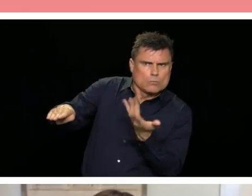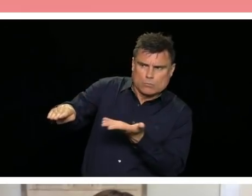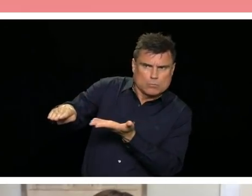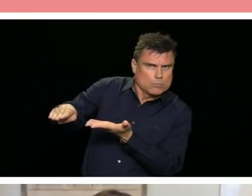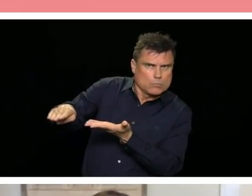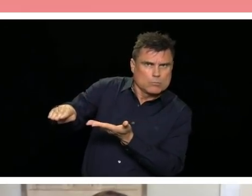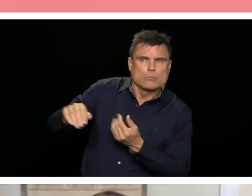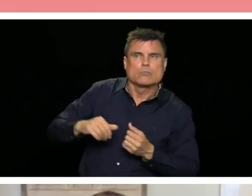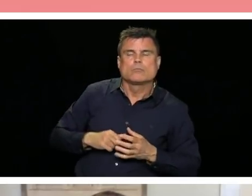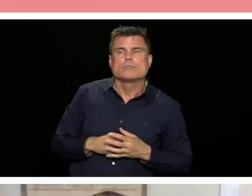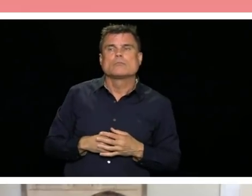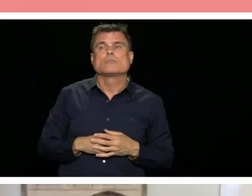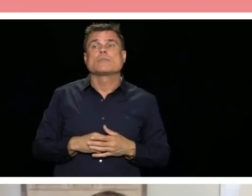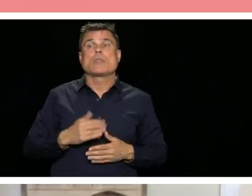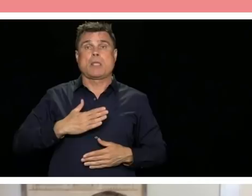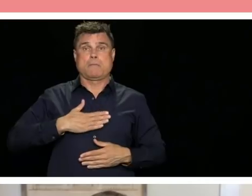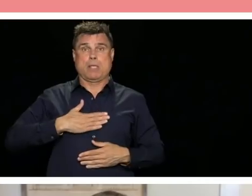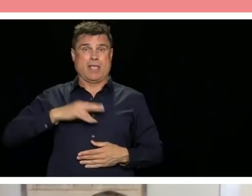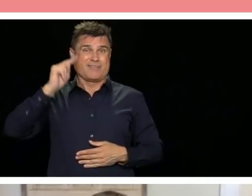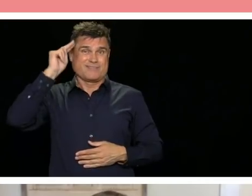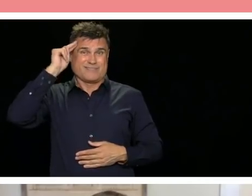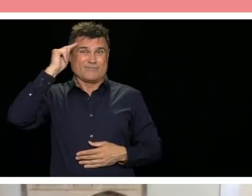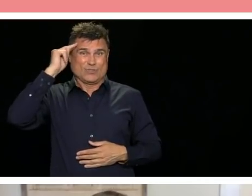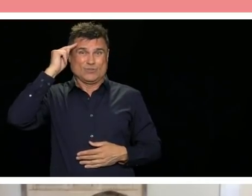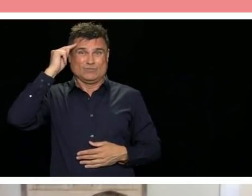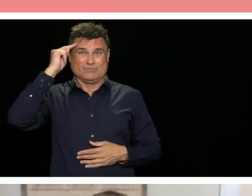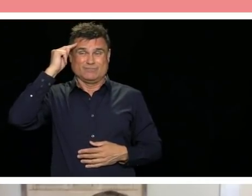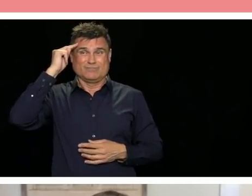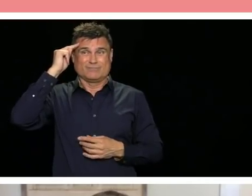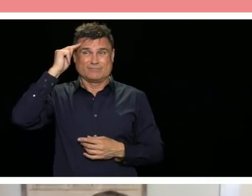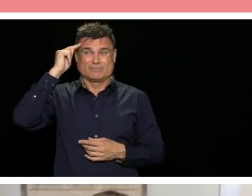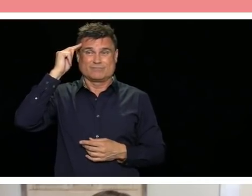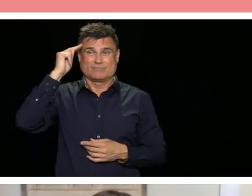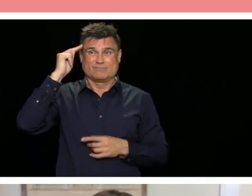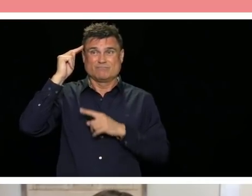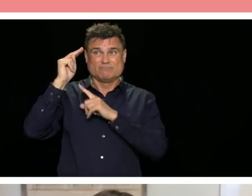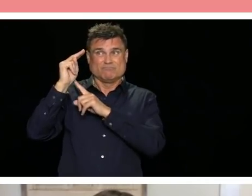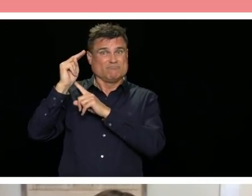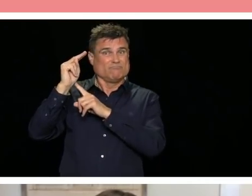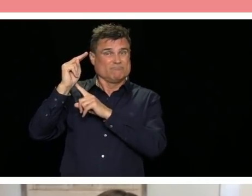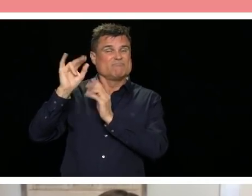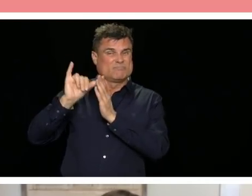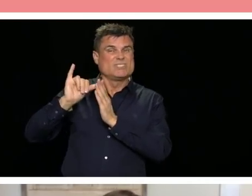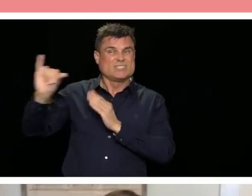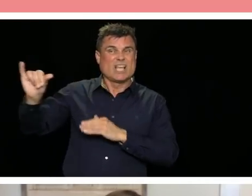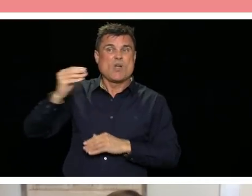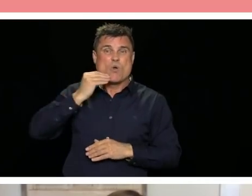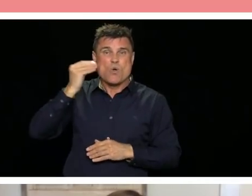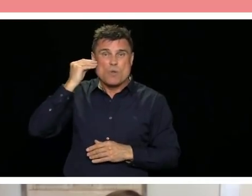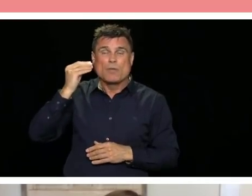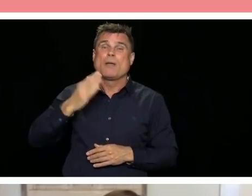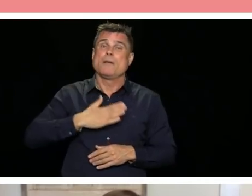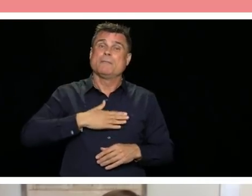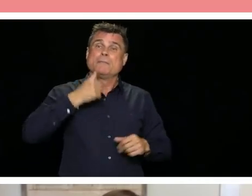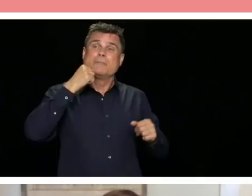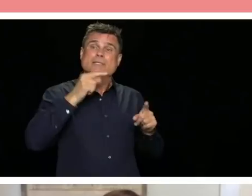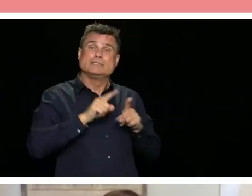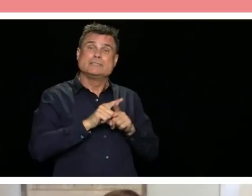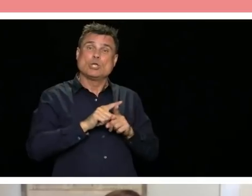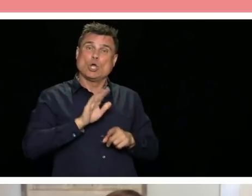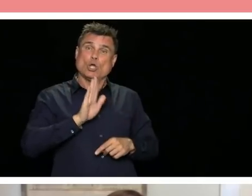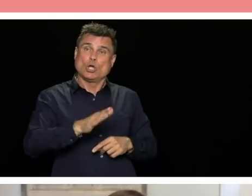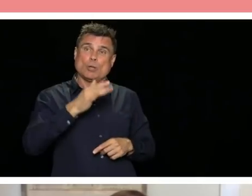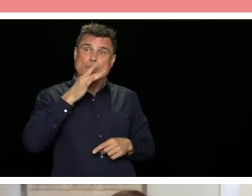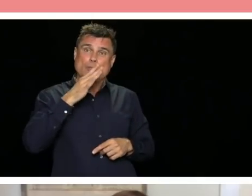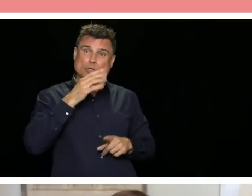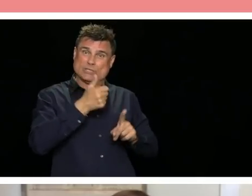staying at home with my sister, who is a teacher, and everyone is going back to work now. So my